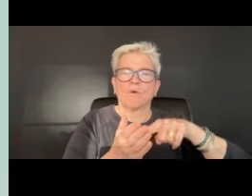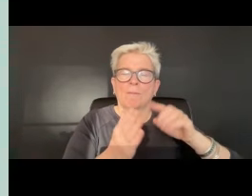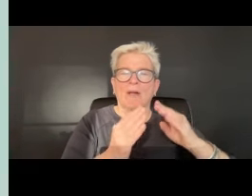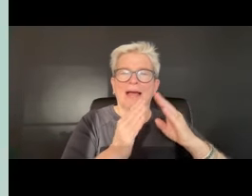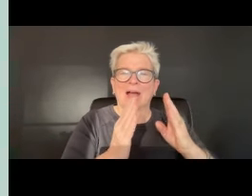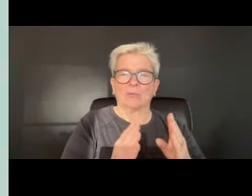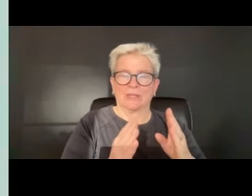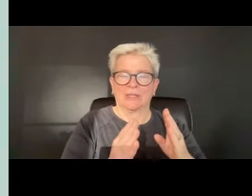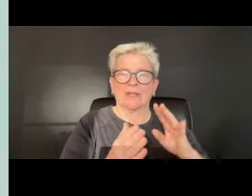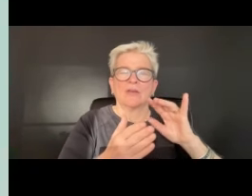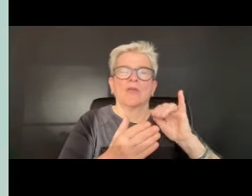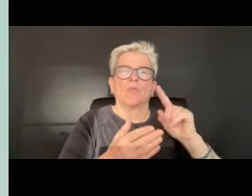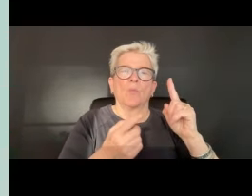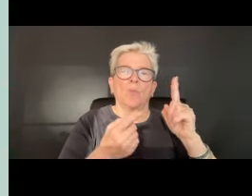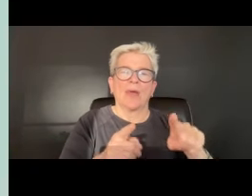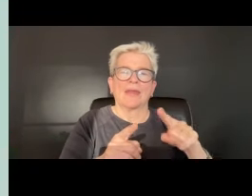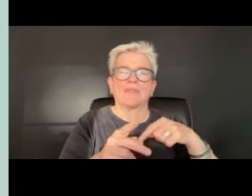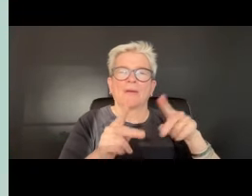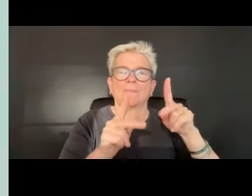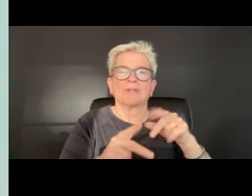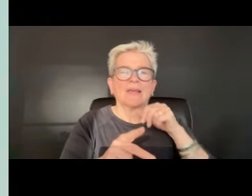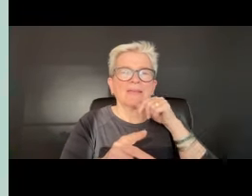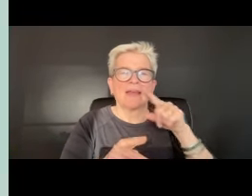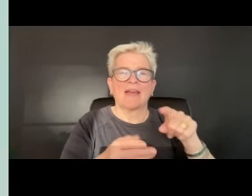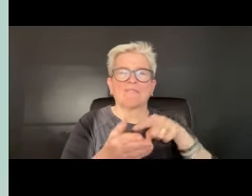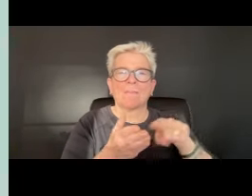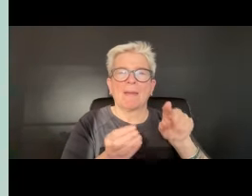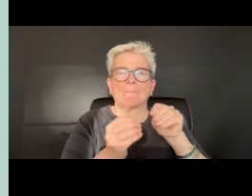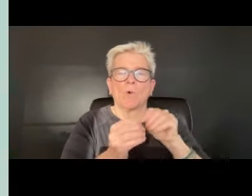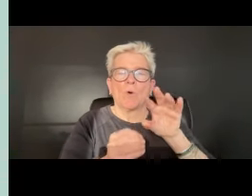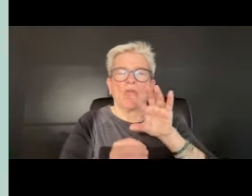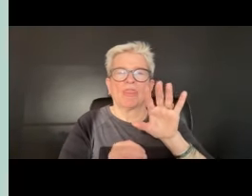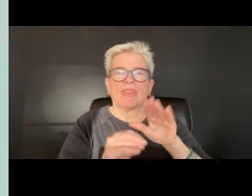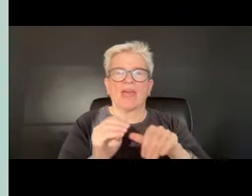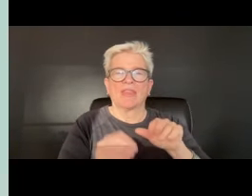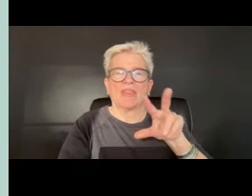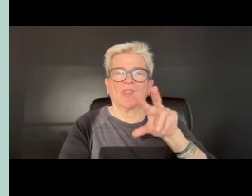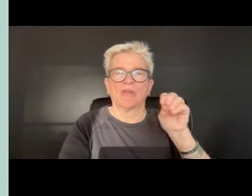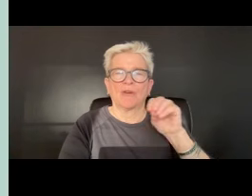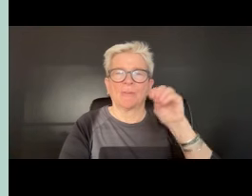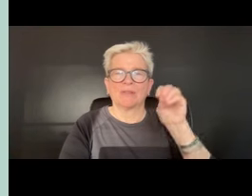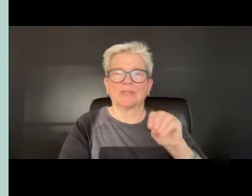which the occupant doesn't have to pay more than 30% of their income